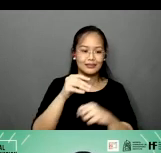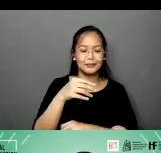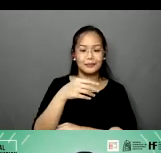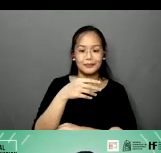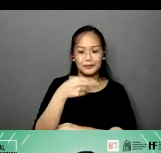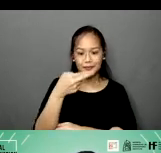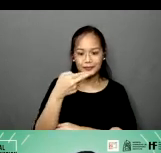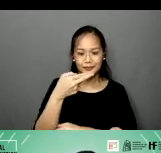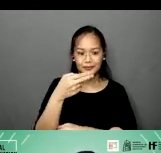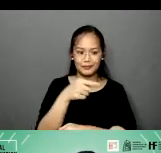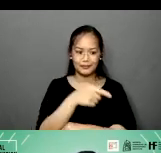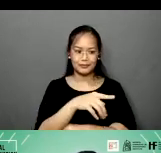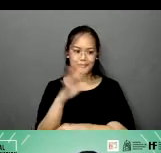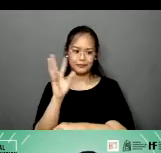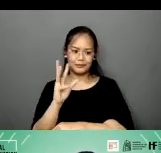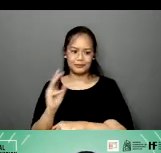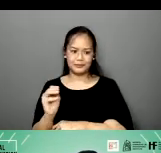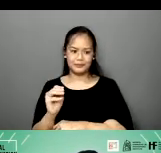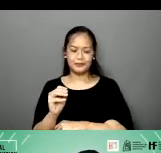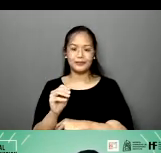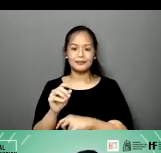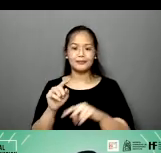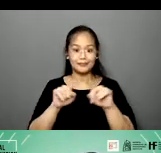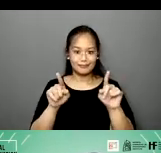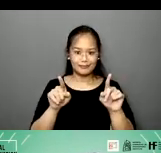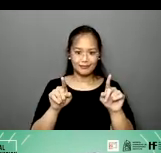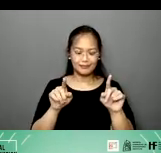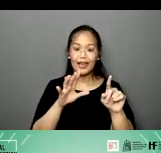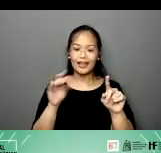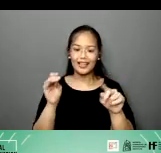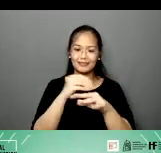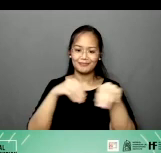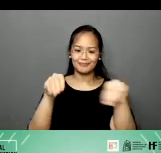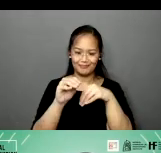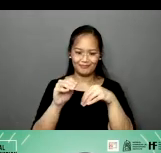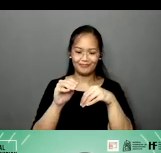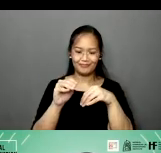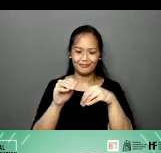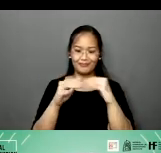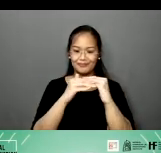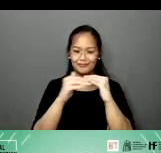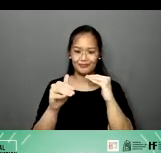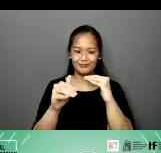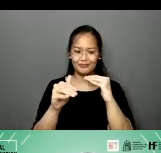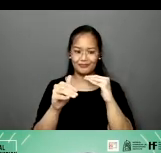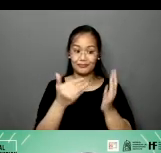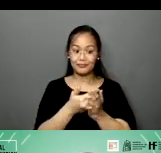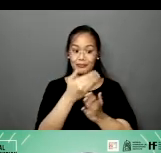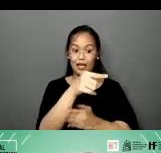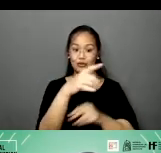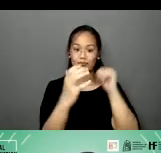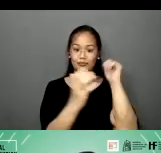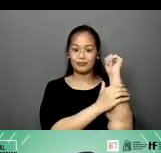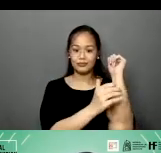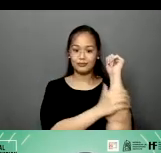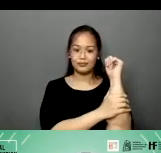actually different and is a sustainable alternative. So what they've done is the rice can be bought in this bamboo basket. And